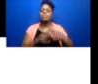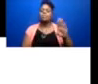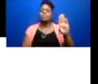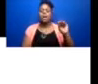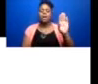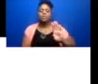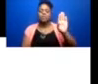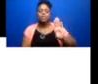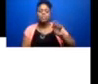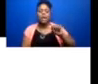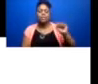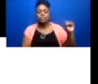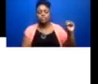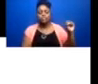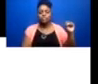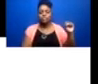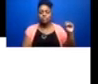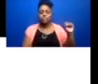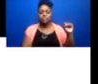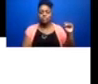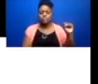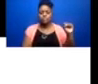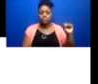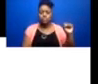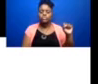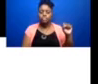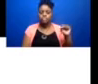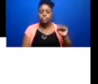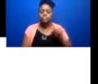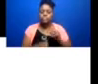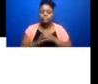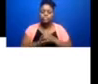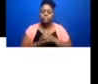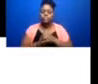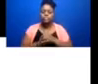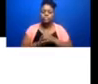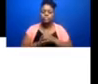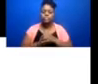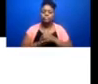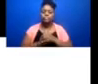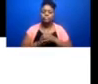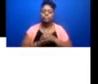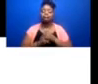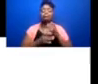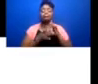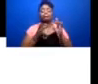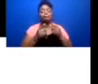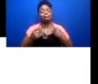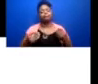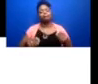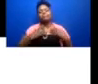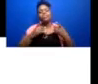I was really moved by Tupili's non-land acknowledgement, in which